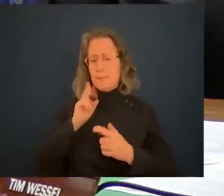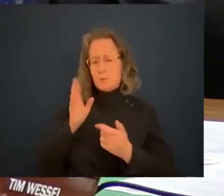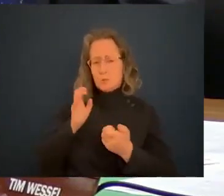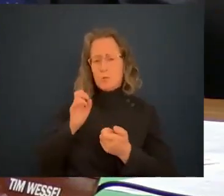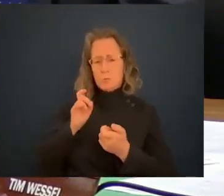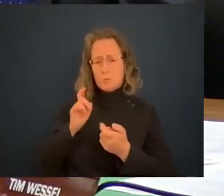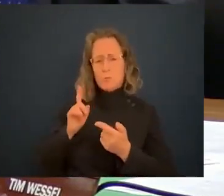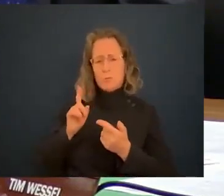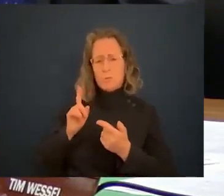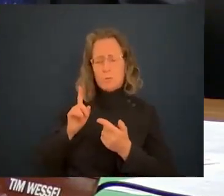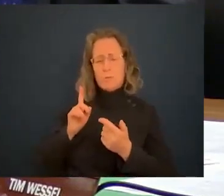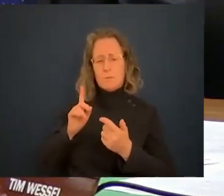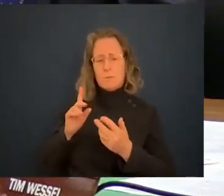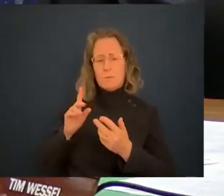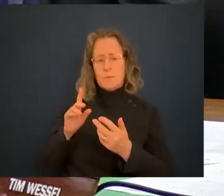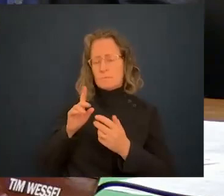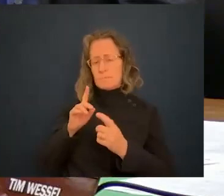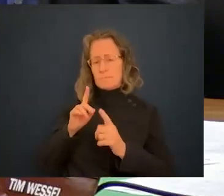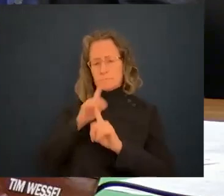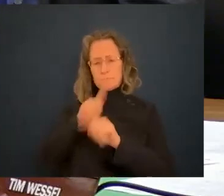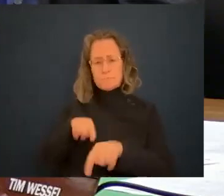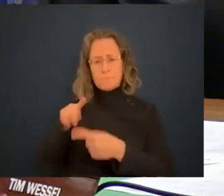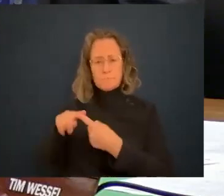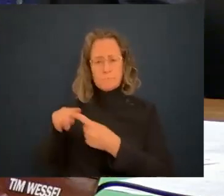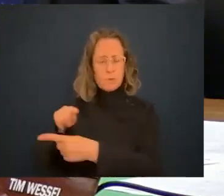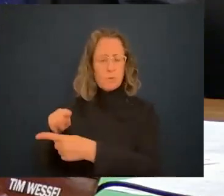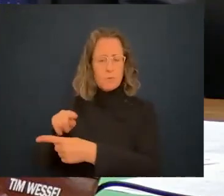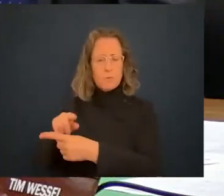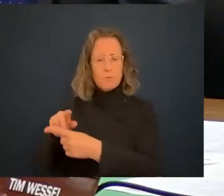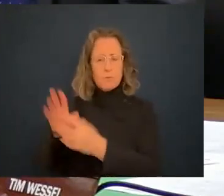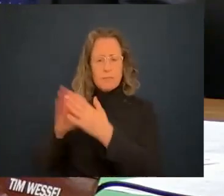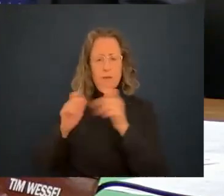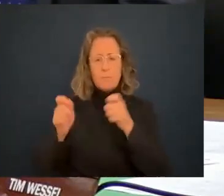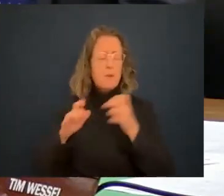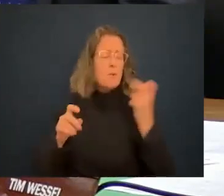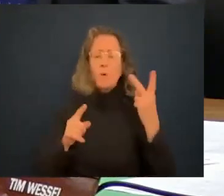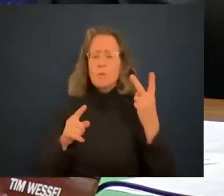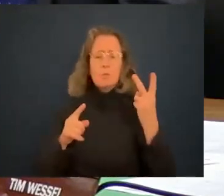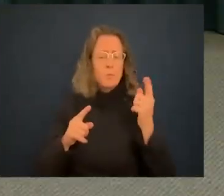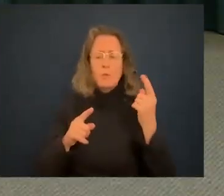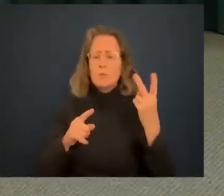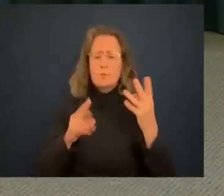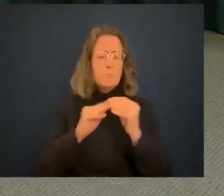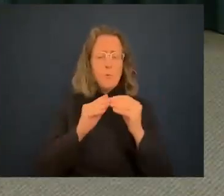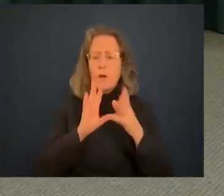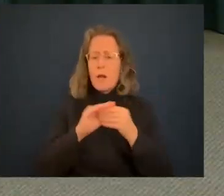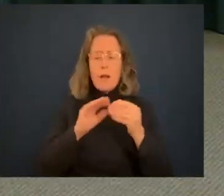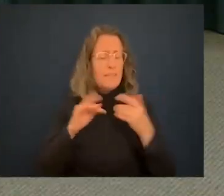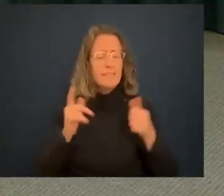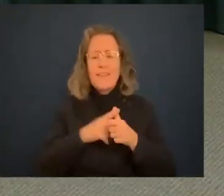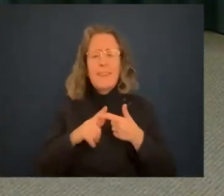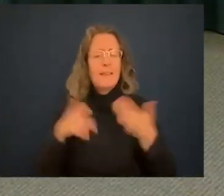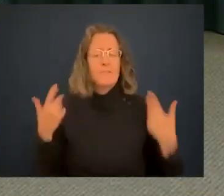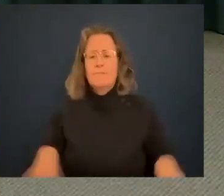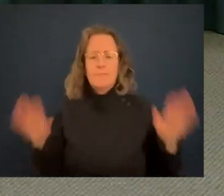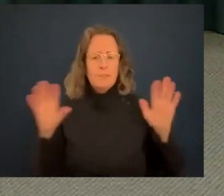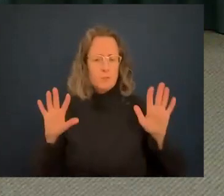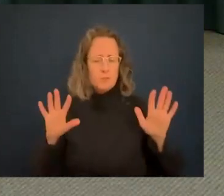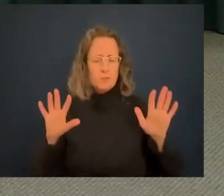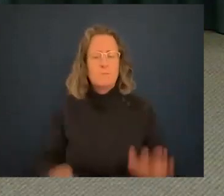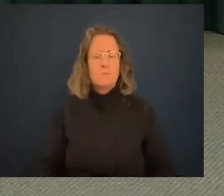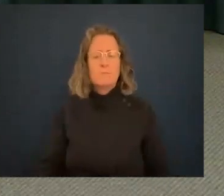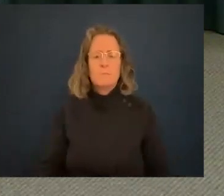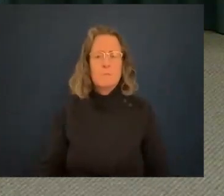maybe one or two uh community members and then I really need to move on to the next agenda item I don't know whose hand has been up